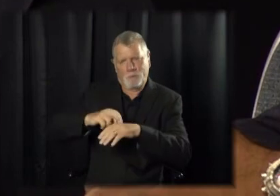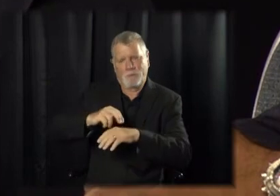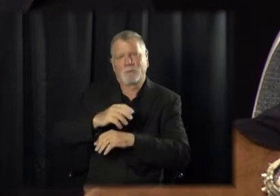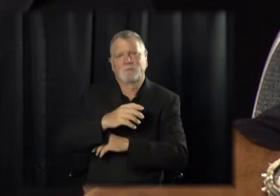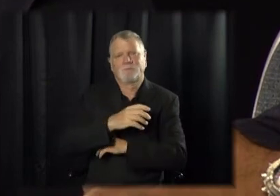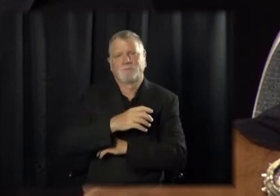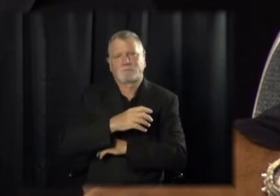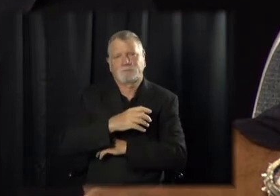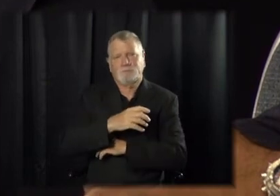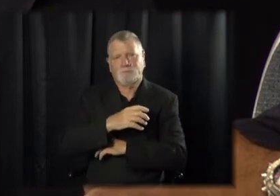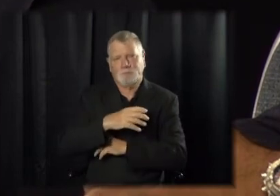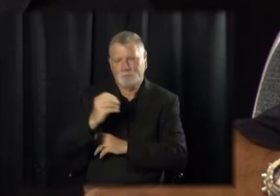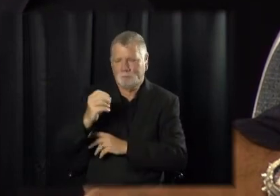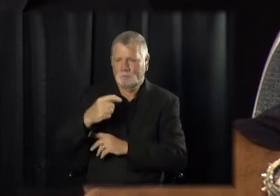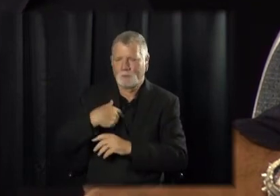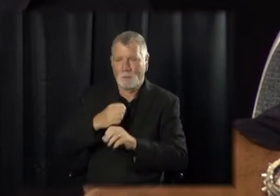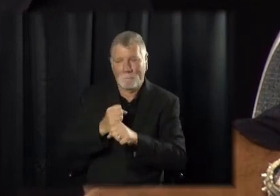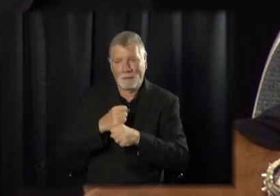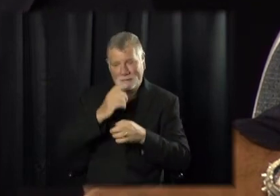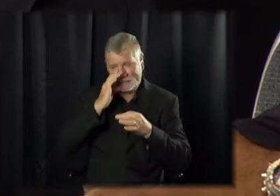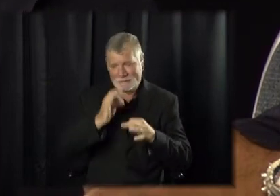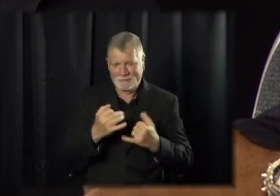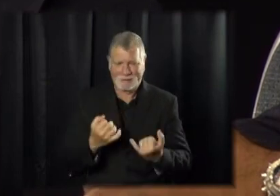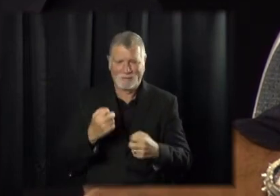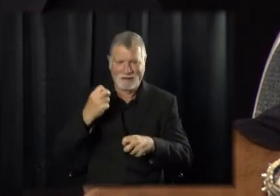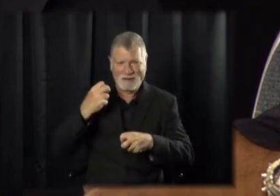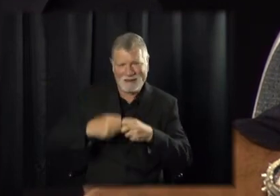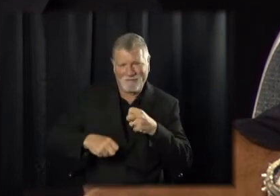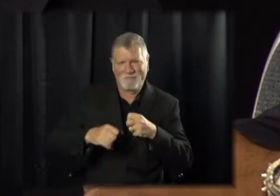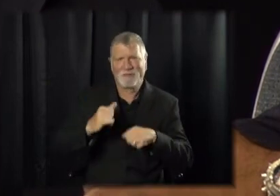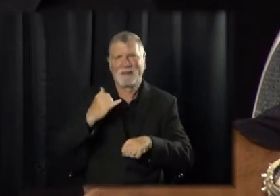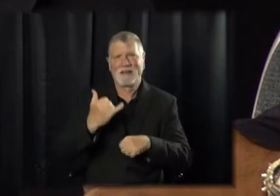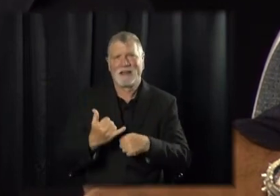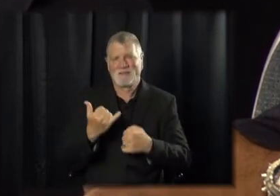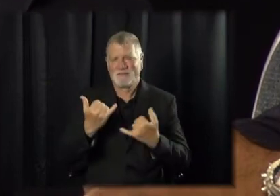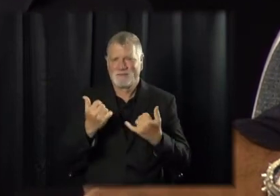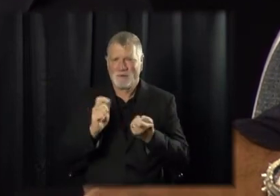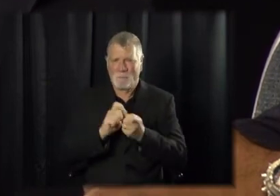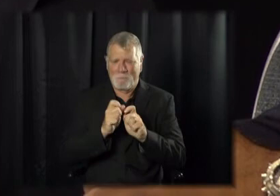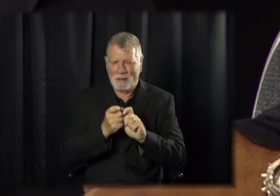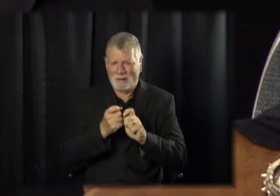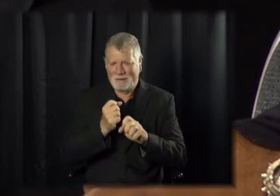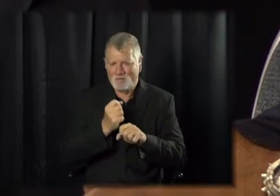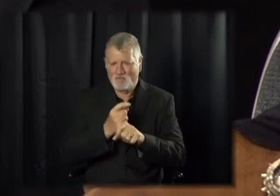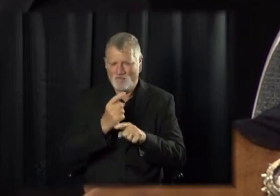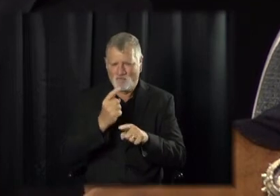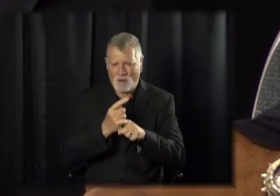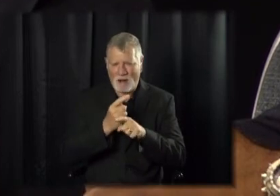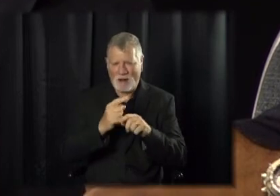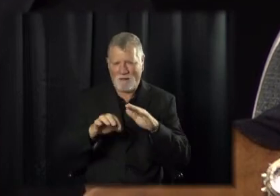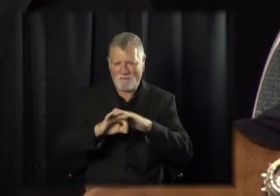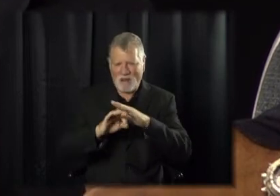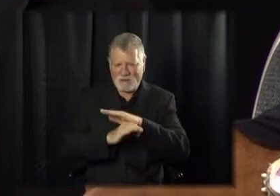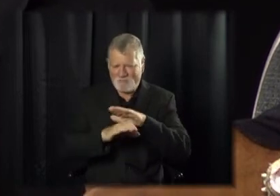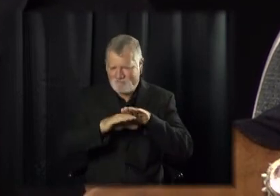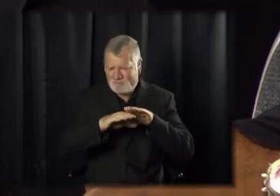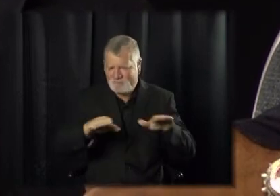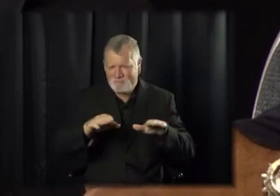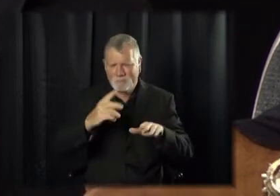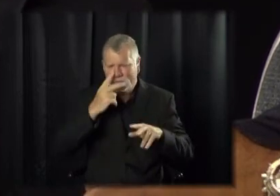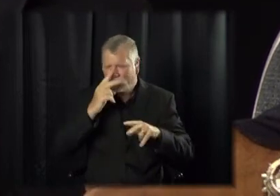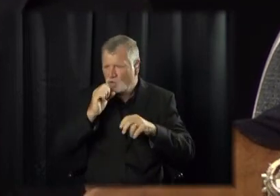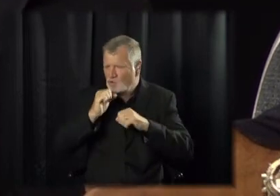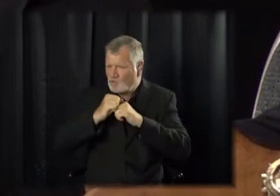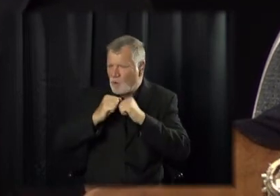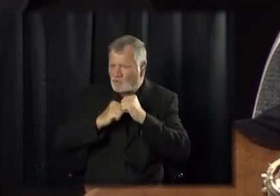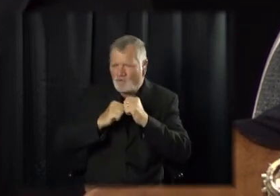now we have to make some pretty tough decisions, because right now we need to right size, we need to lay a foundation, we need to look at structural